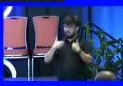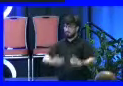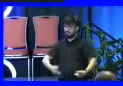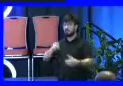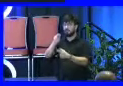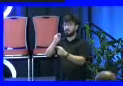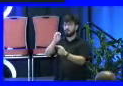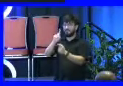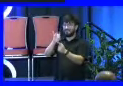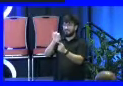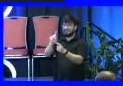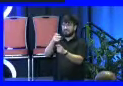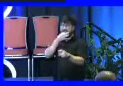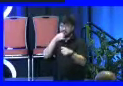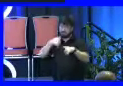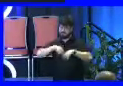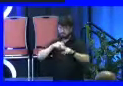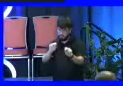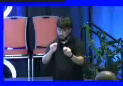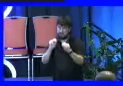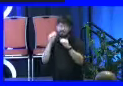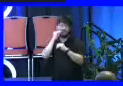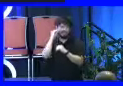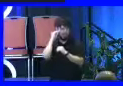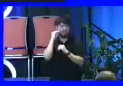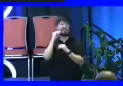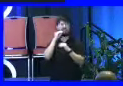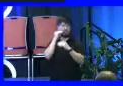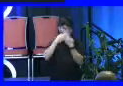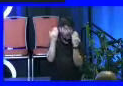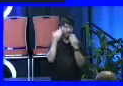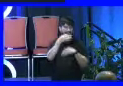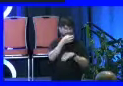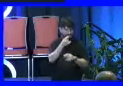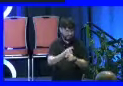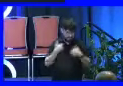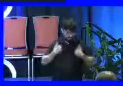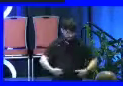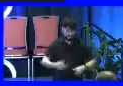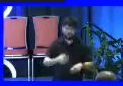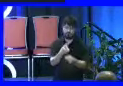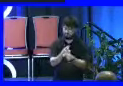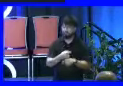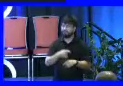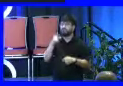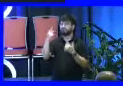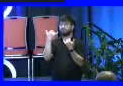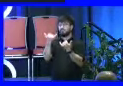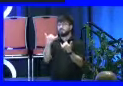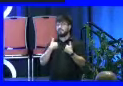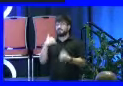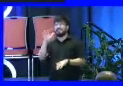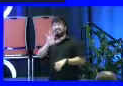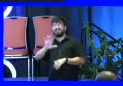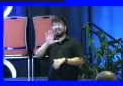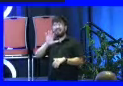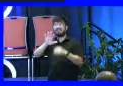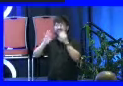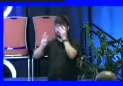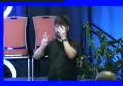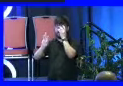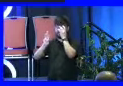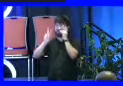Medicaid expert. I'm the housing and homeless expert. But what I will tell you is right now we have about 5 or 6 flavors of